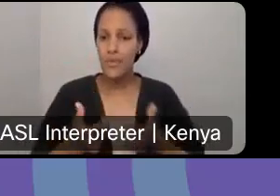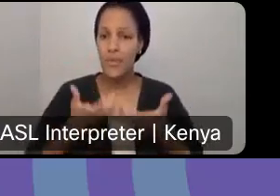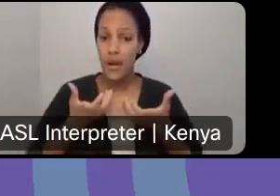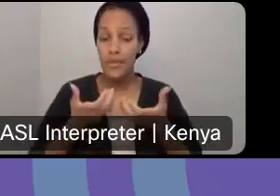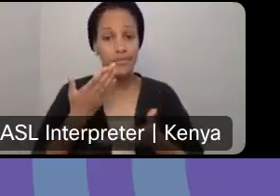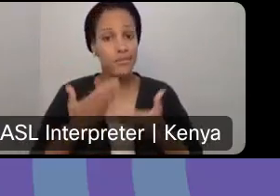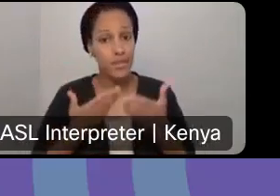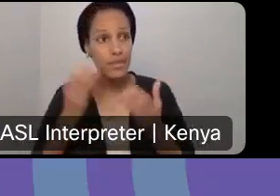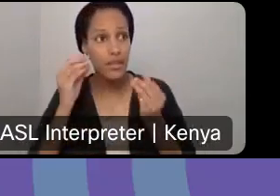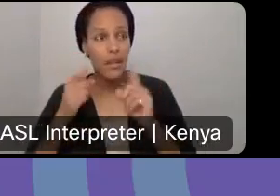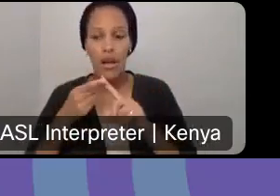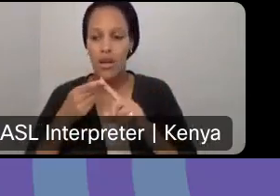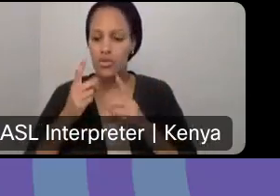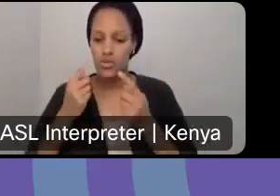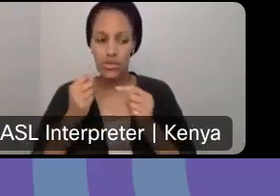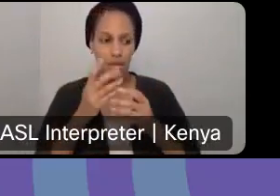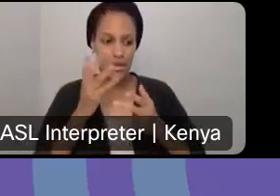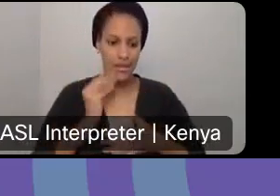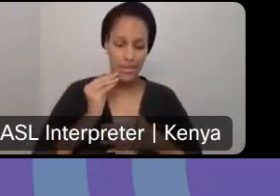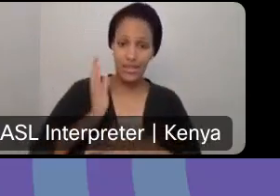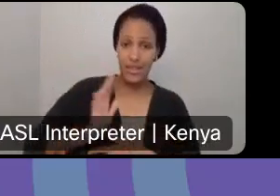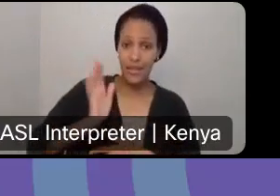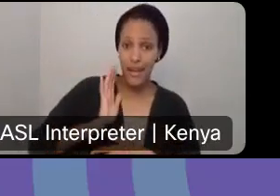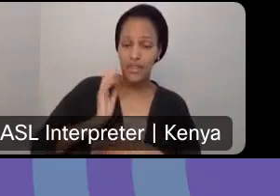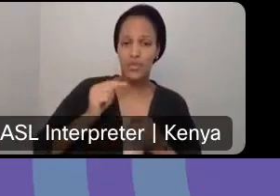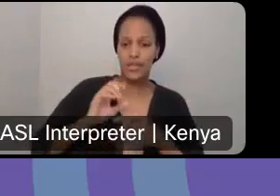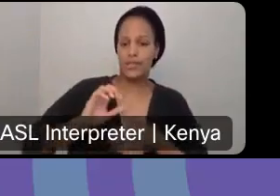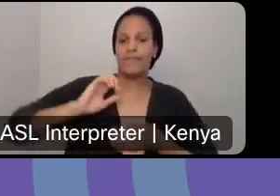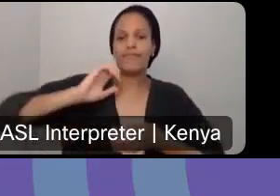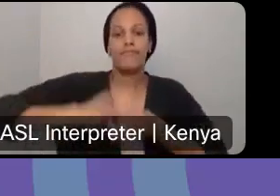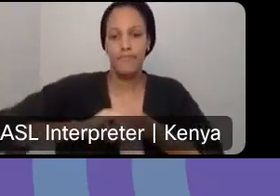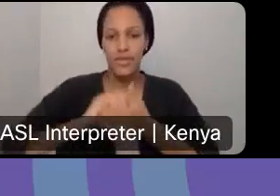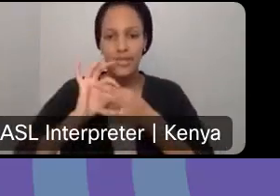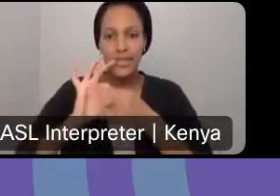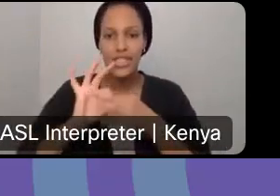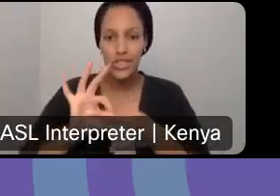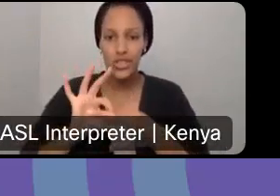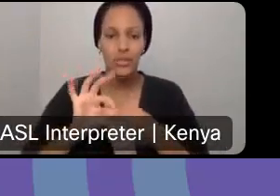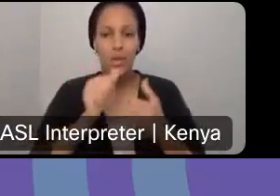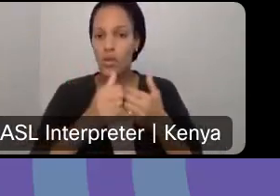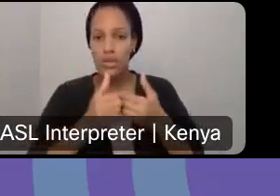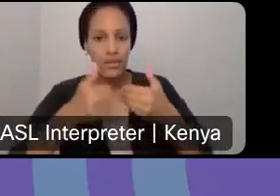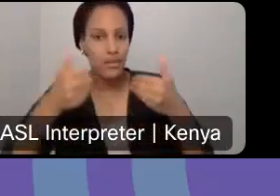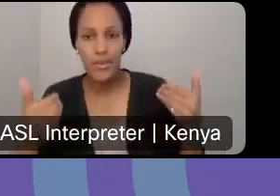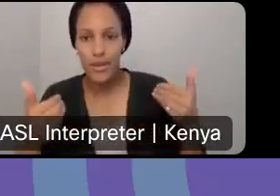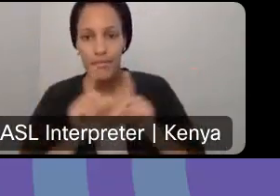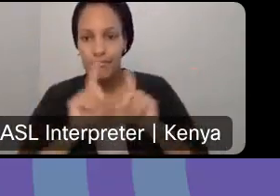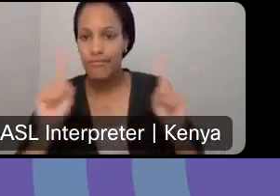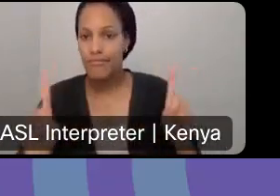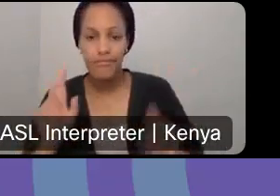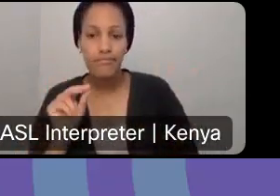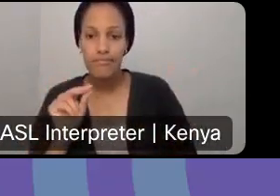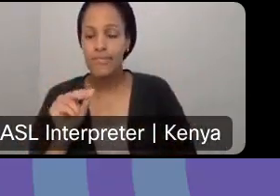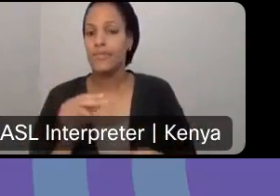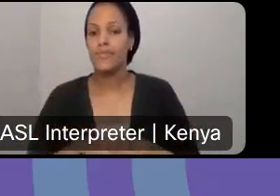a relationship with your experiences and living alongside of them, not separating them. We